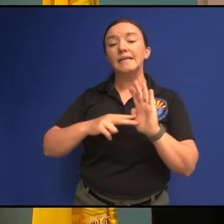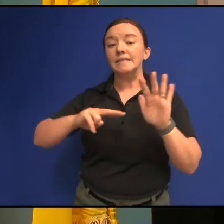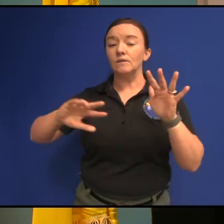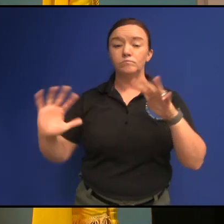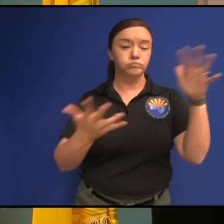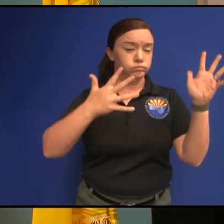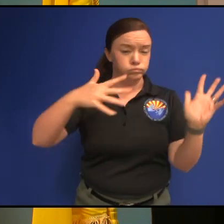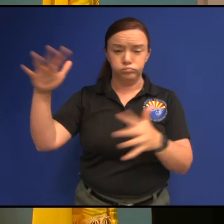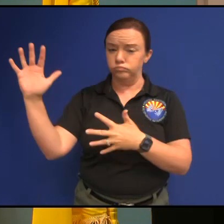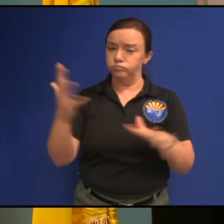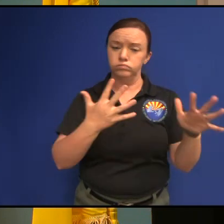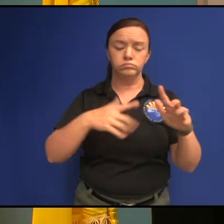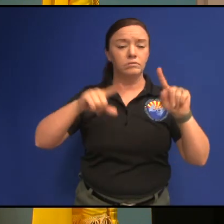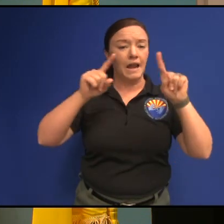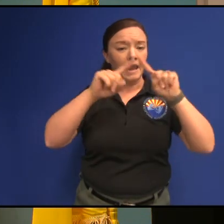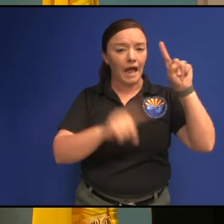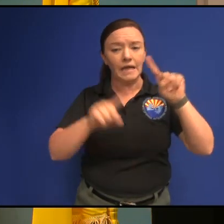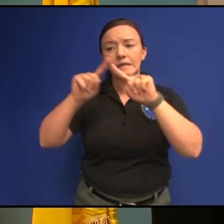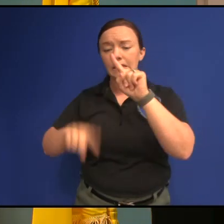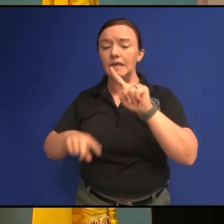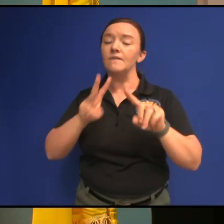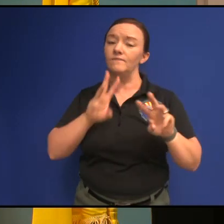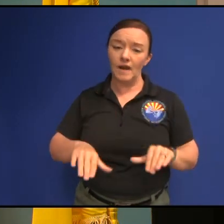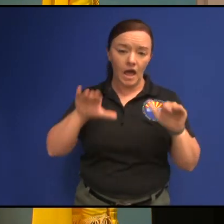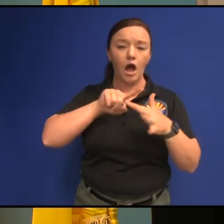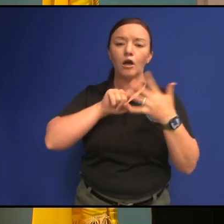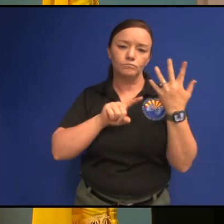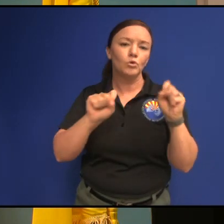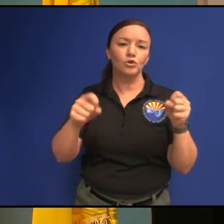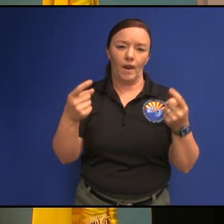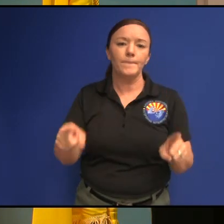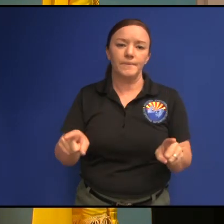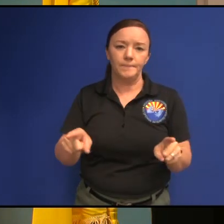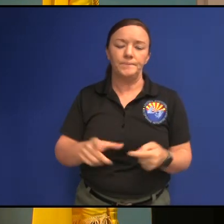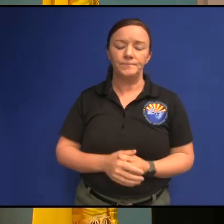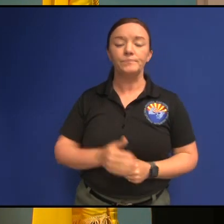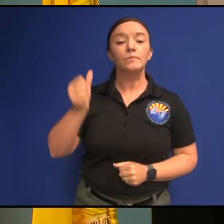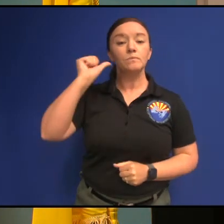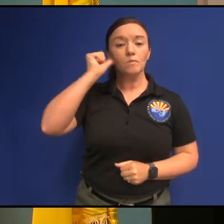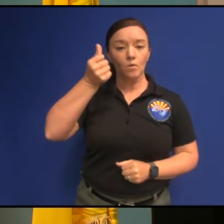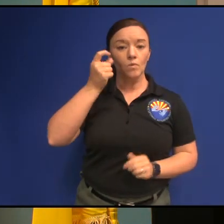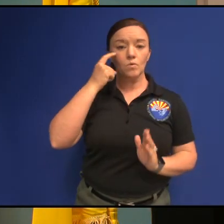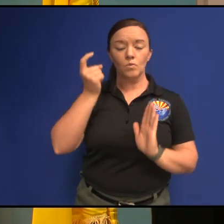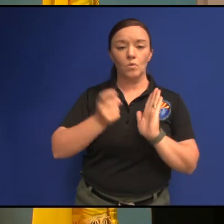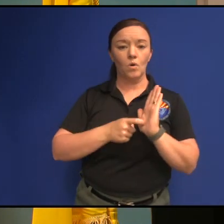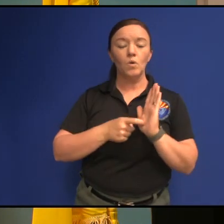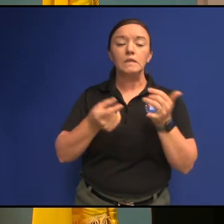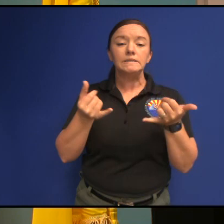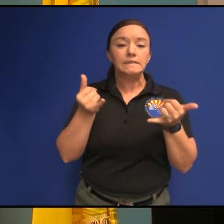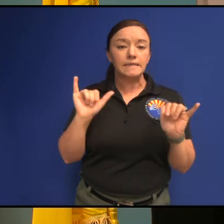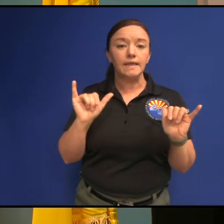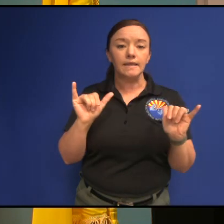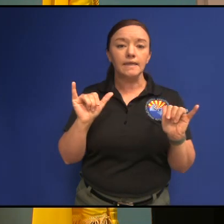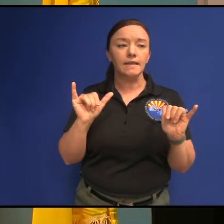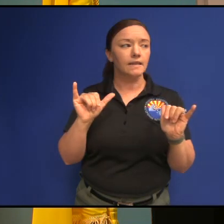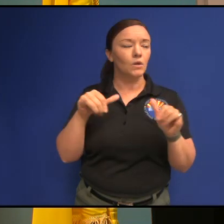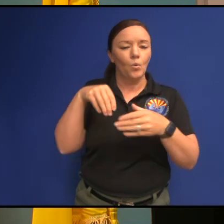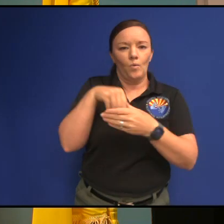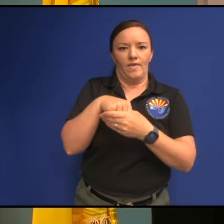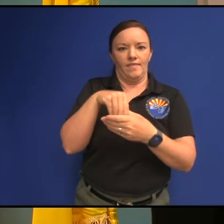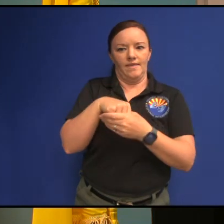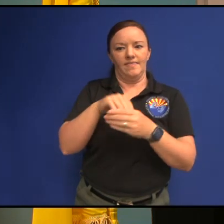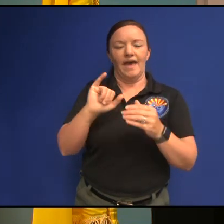some lightning, and possibly some flooding. We move to tomorrow, and you'll notice we're still behind that boundary. It's still